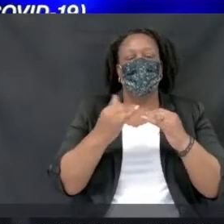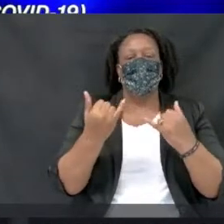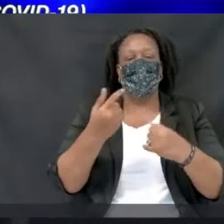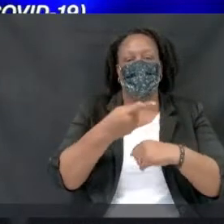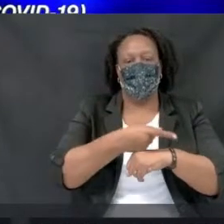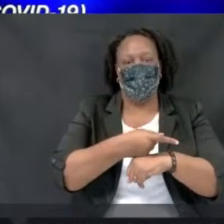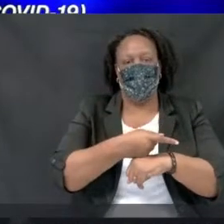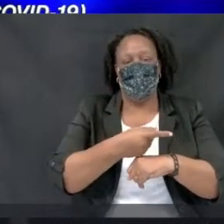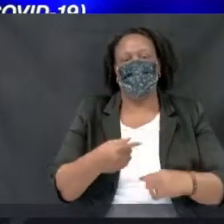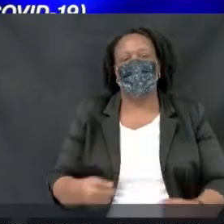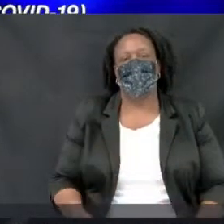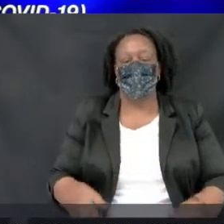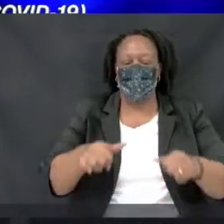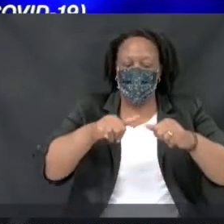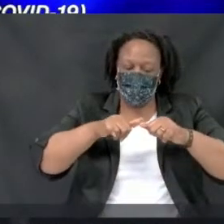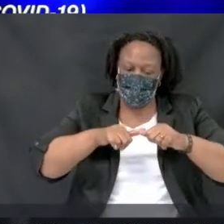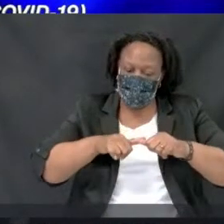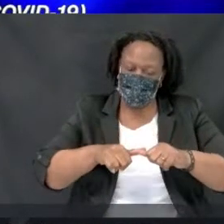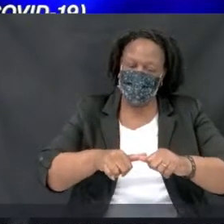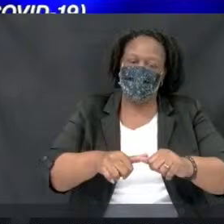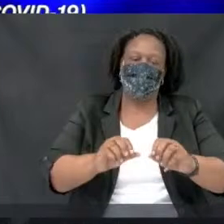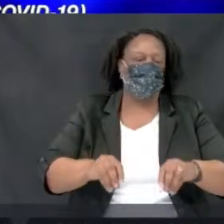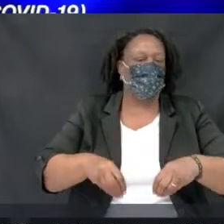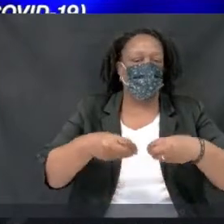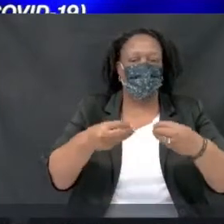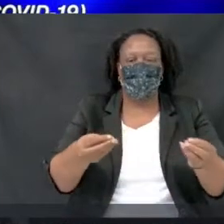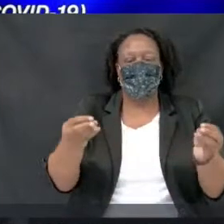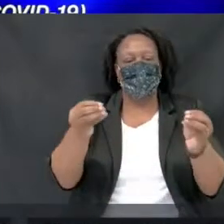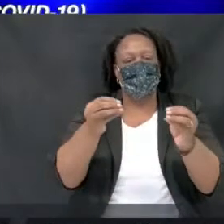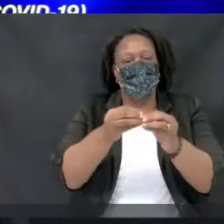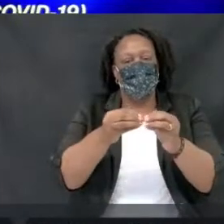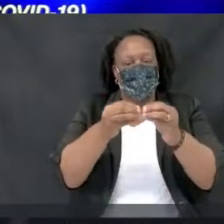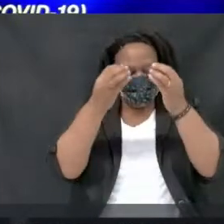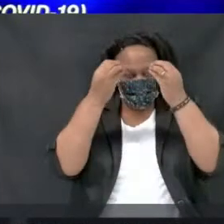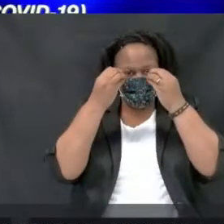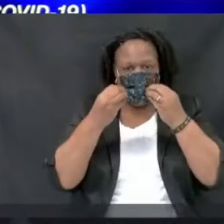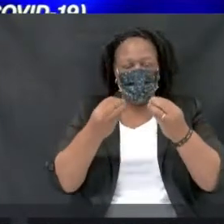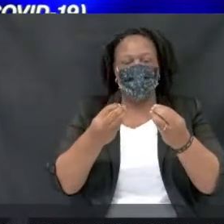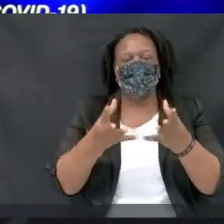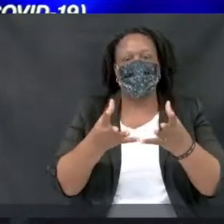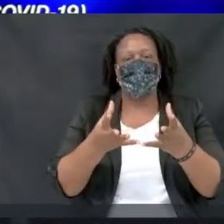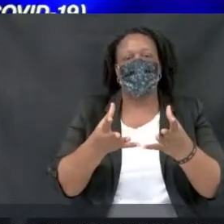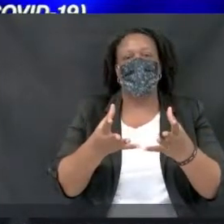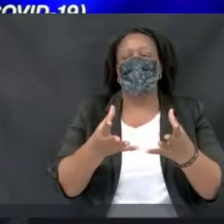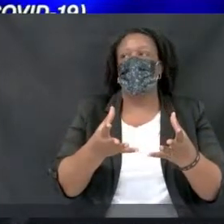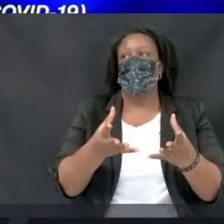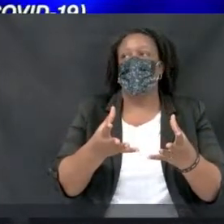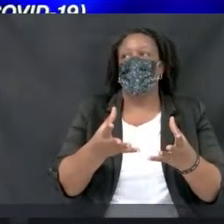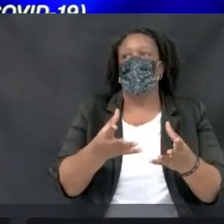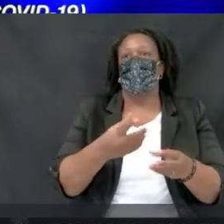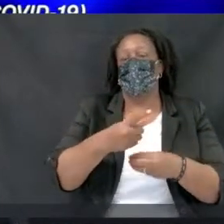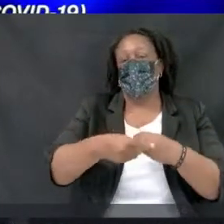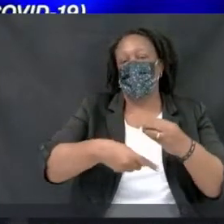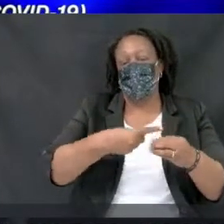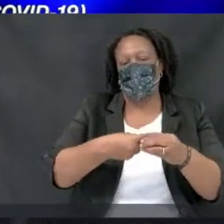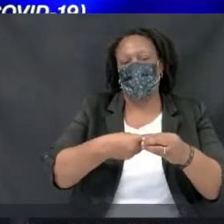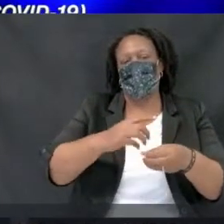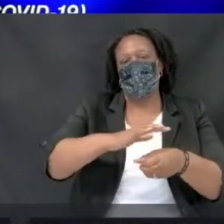today. We continue to update you, to bring you information in relation